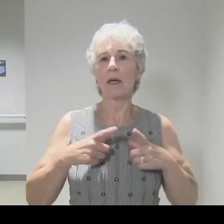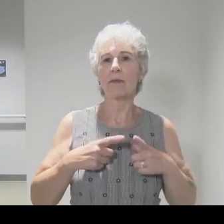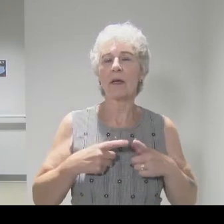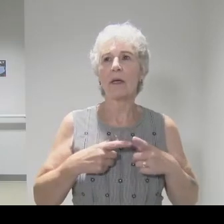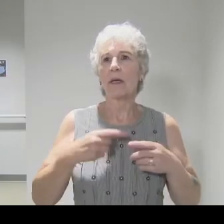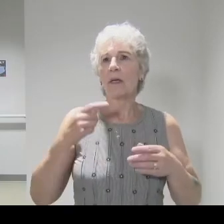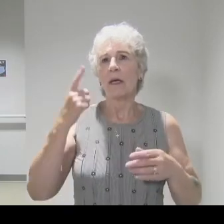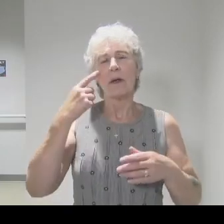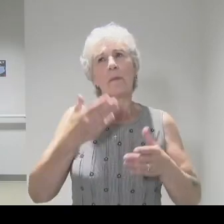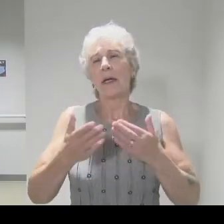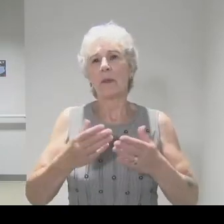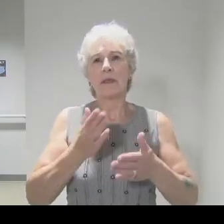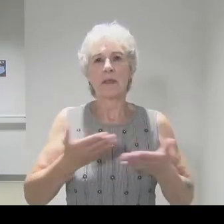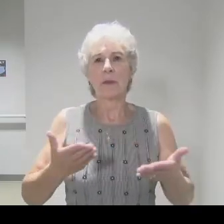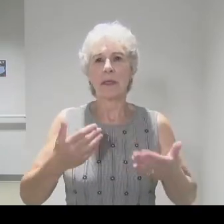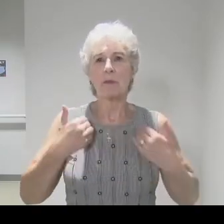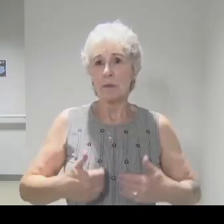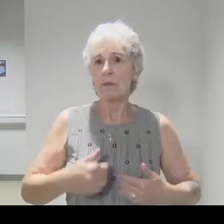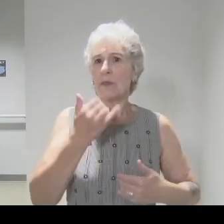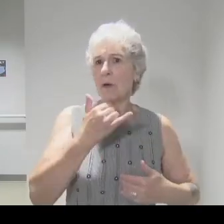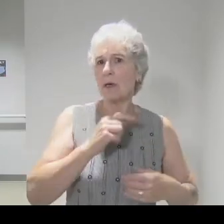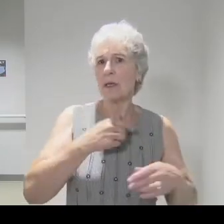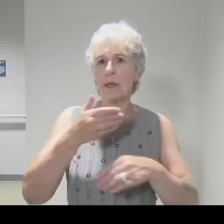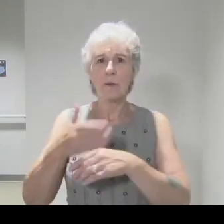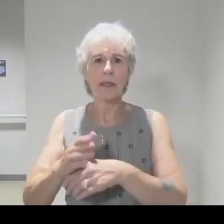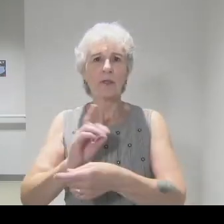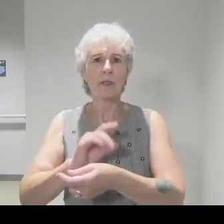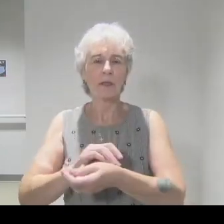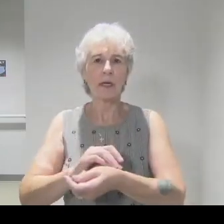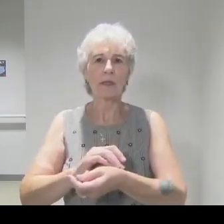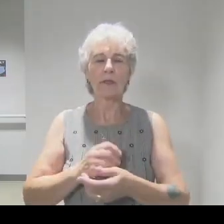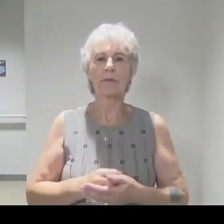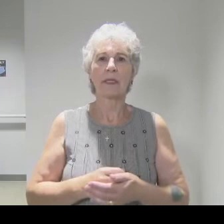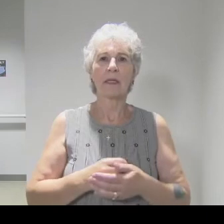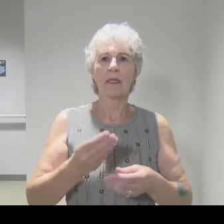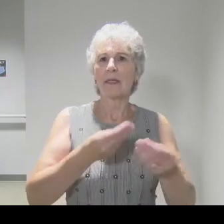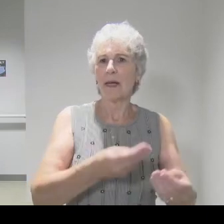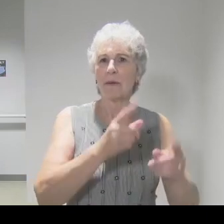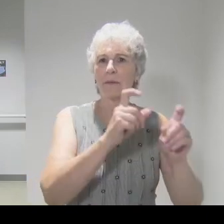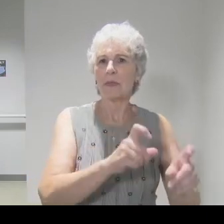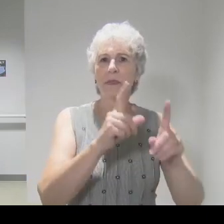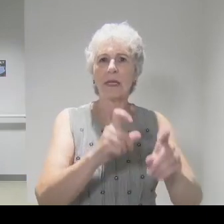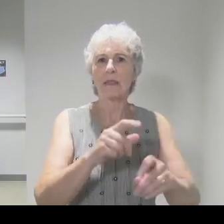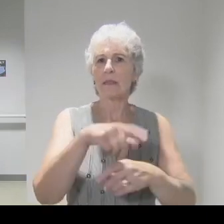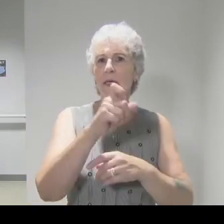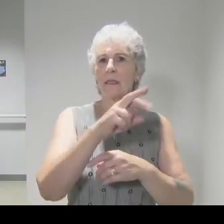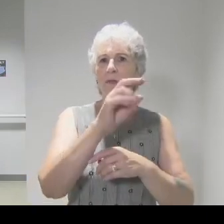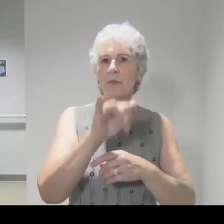was physically wrong with him, and so he went to a doctor, and the physician performed a bunch of tests, blood tests, x-rays,